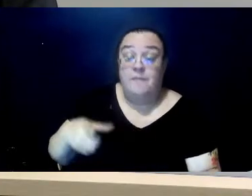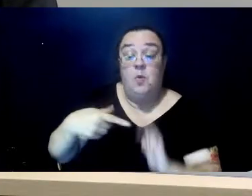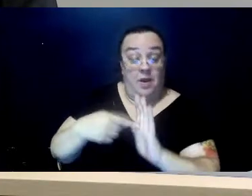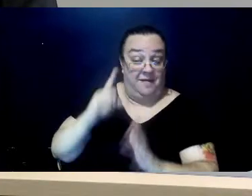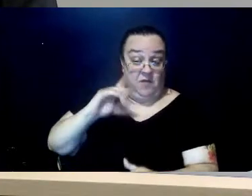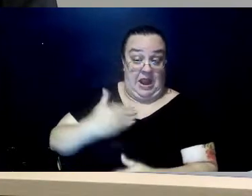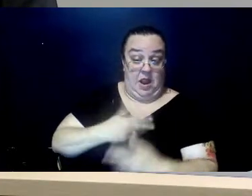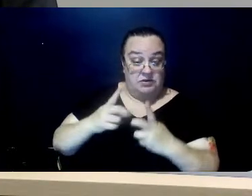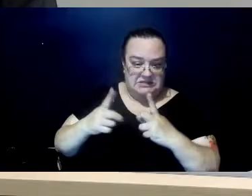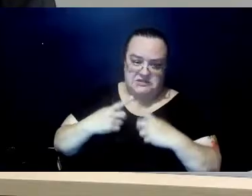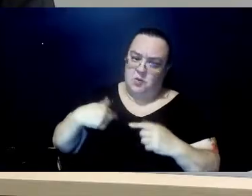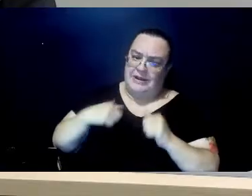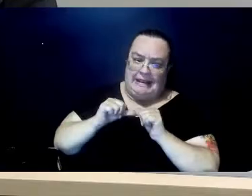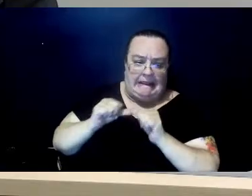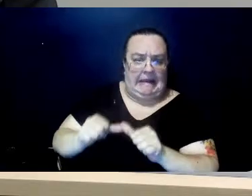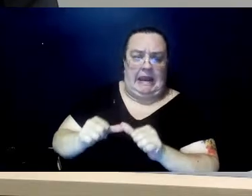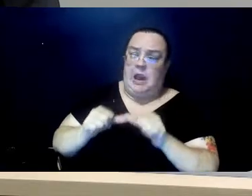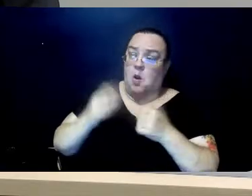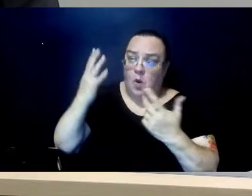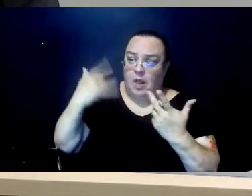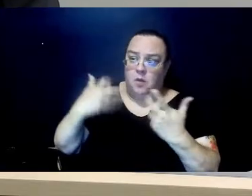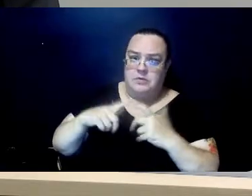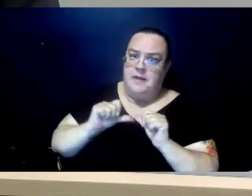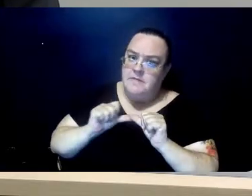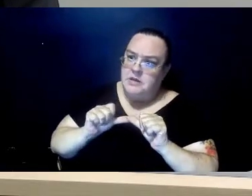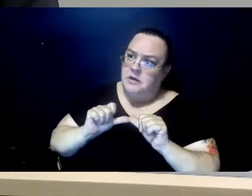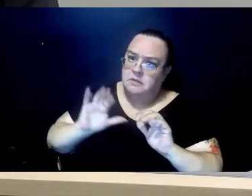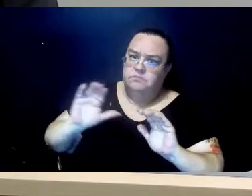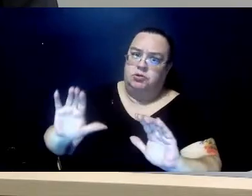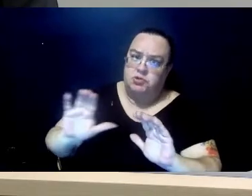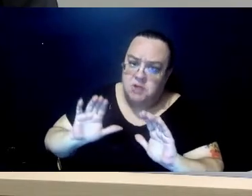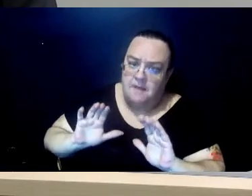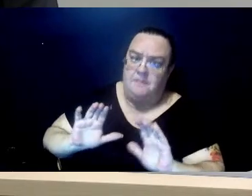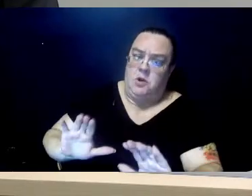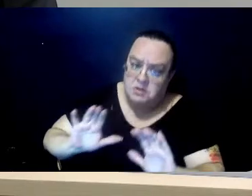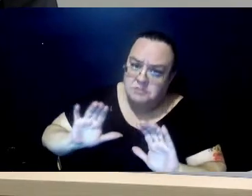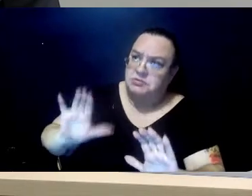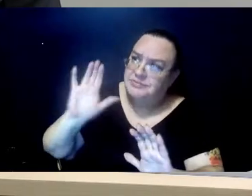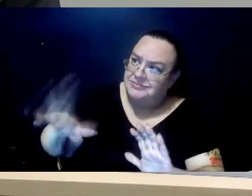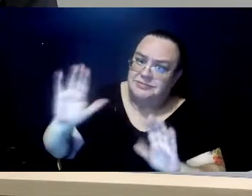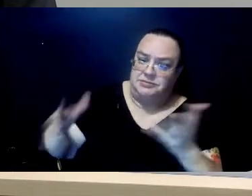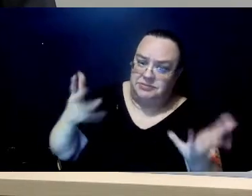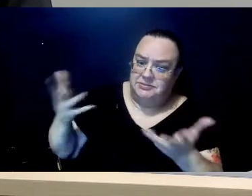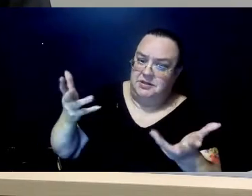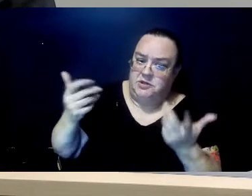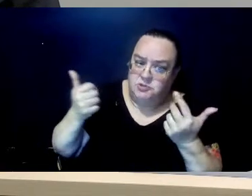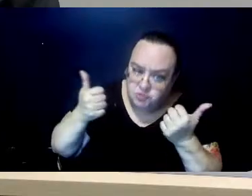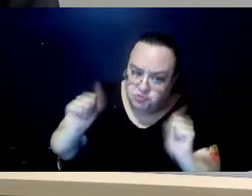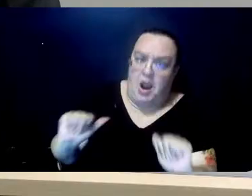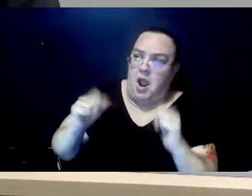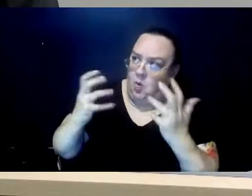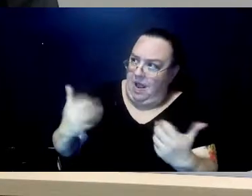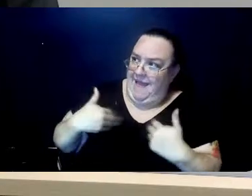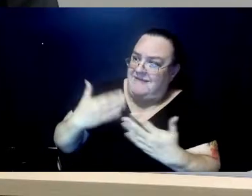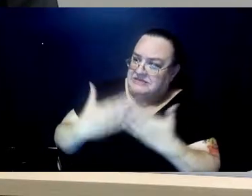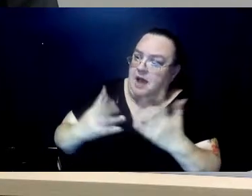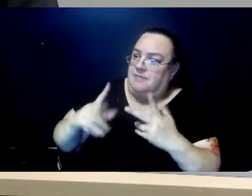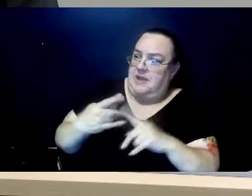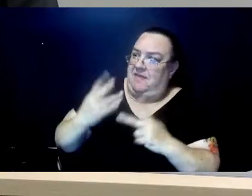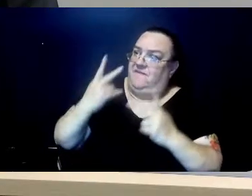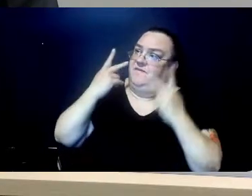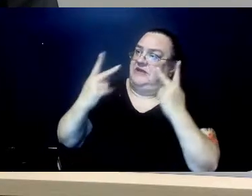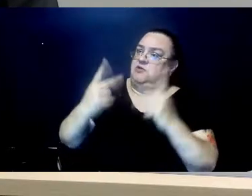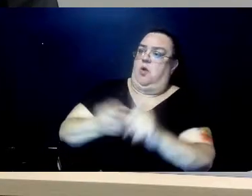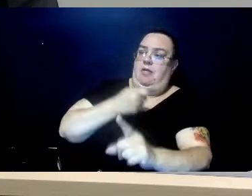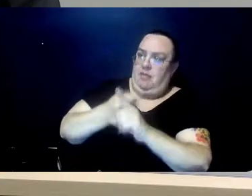need to push to try to affect some visible deliverables in that area. We